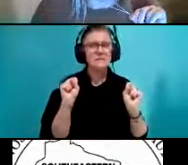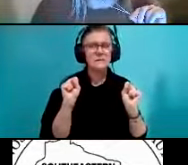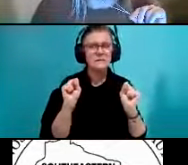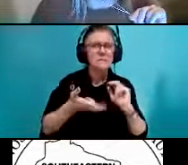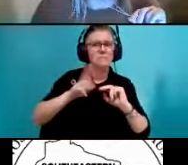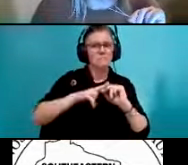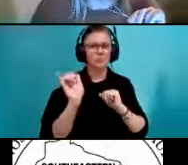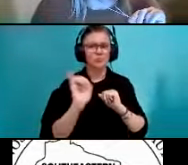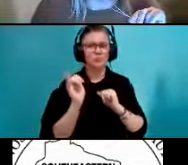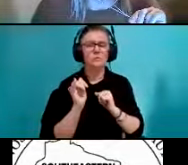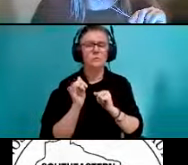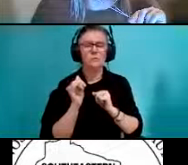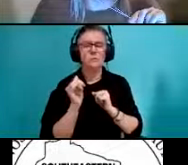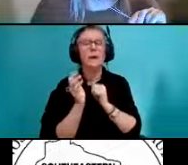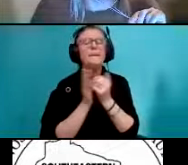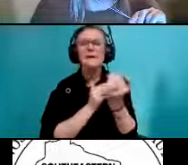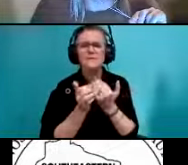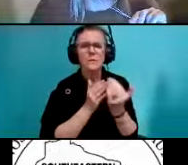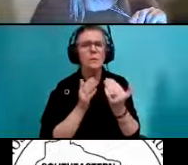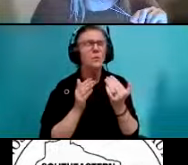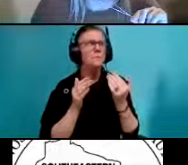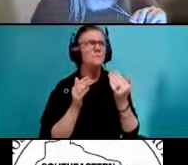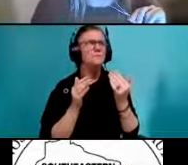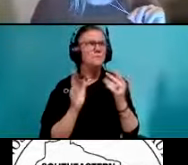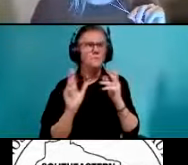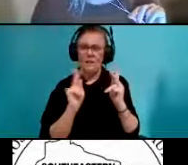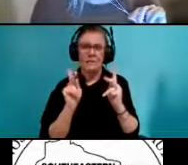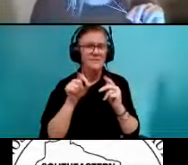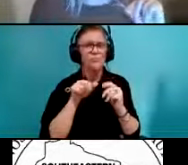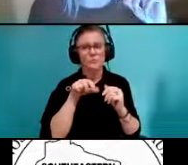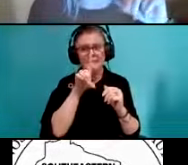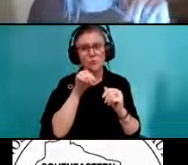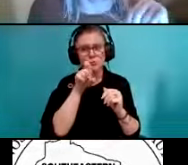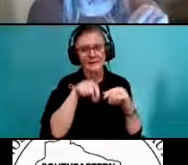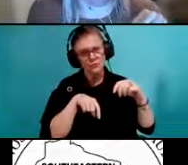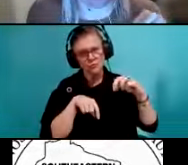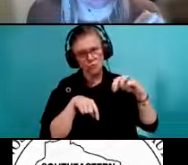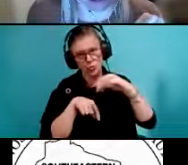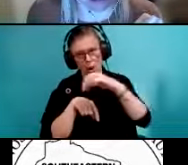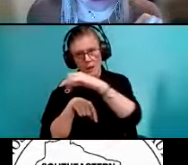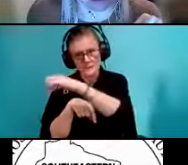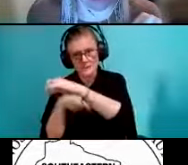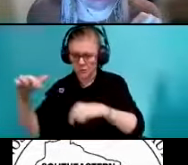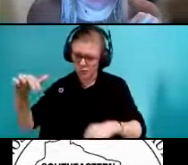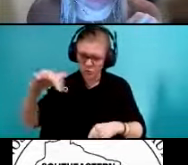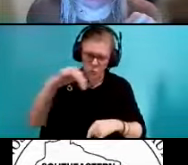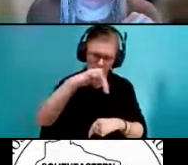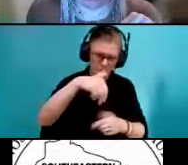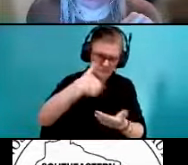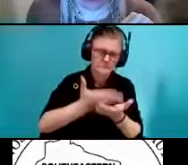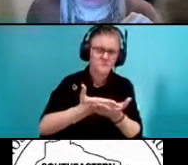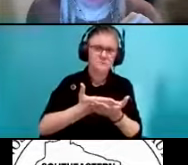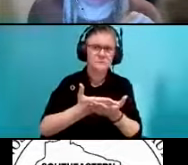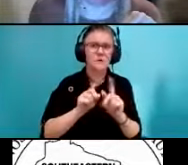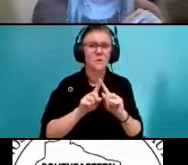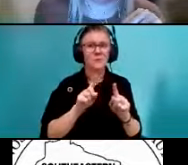this, because even though people do have to cross into the median to get to the stations, it's